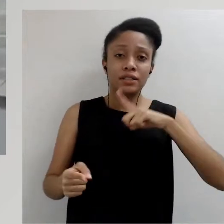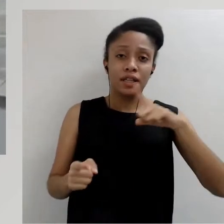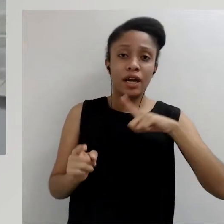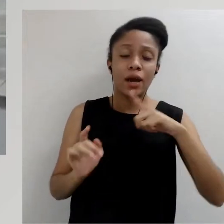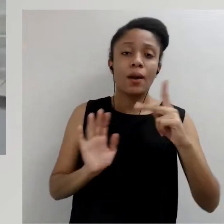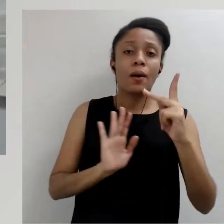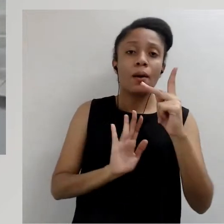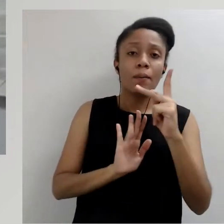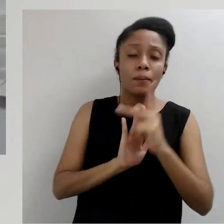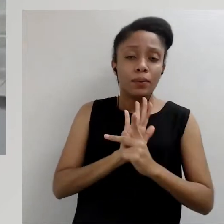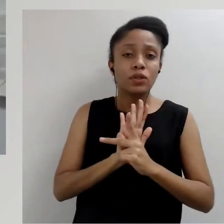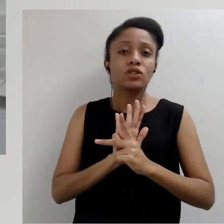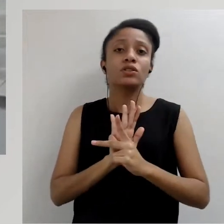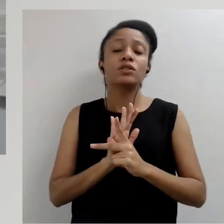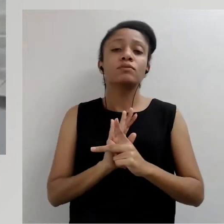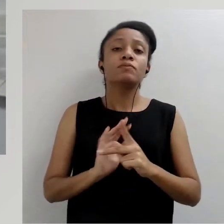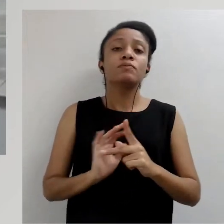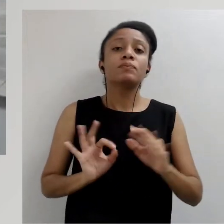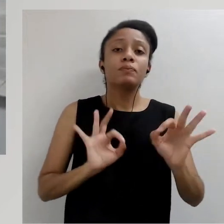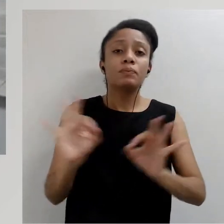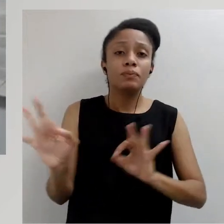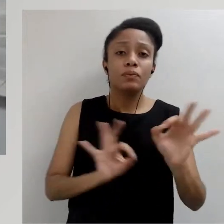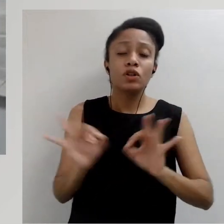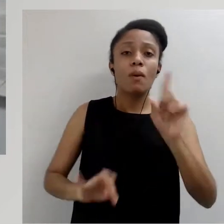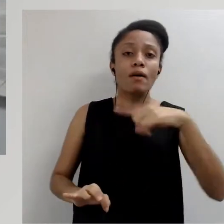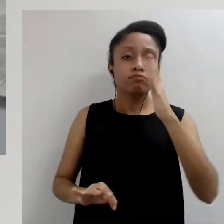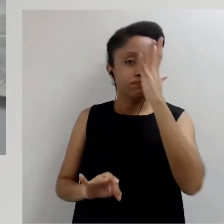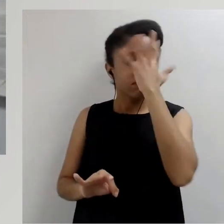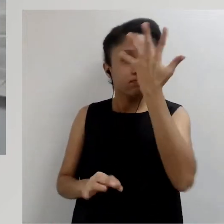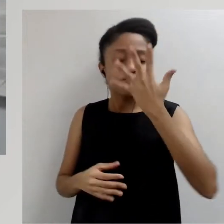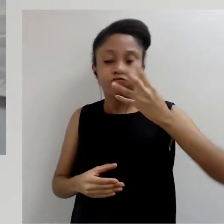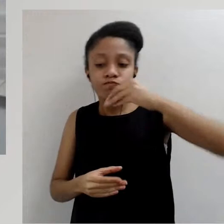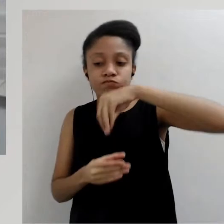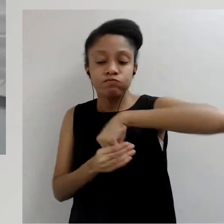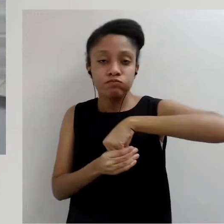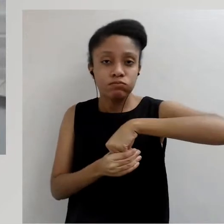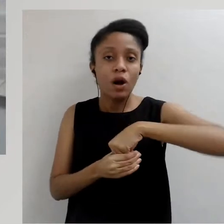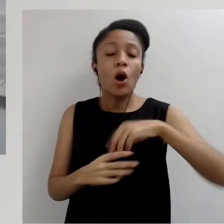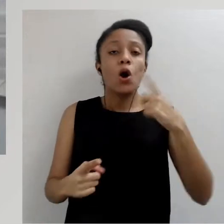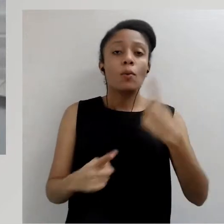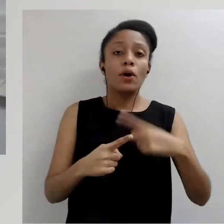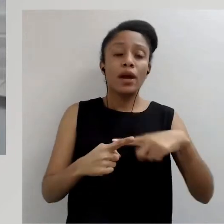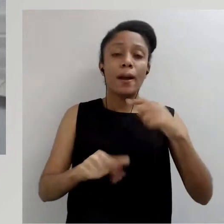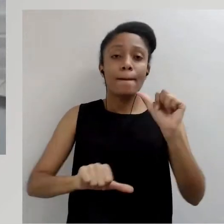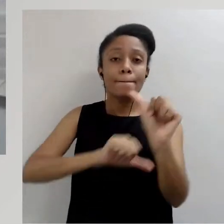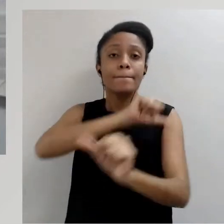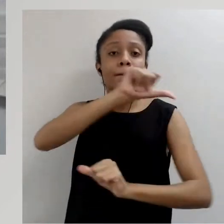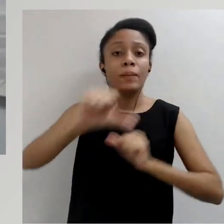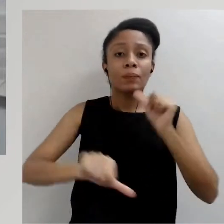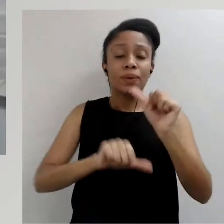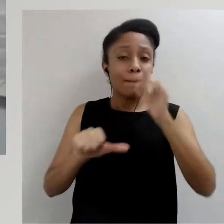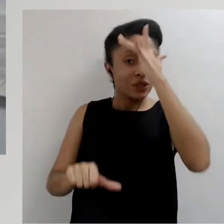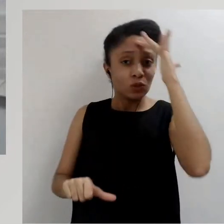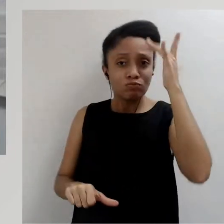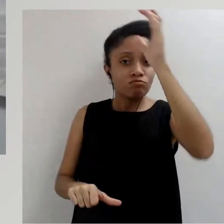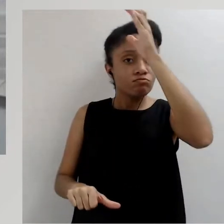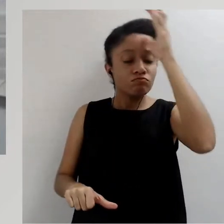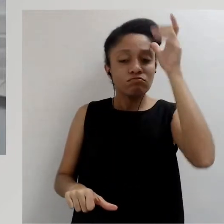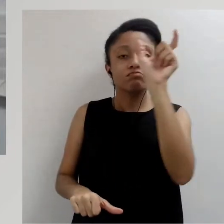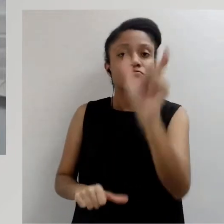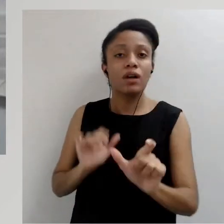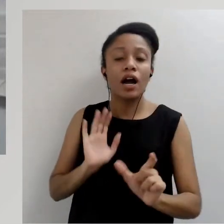We were part of this innovation for us to get an internal solution to better